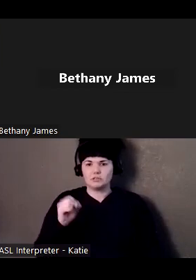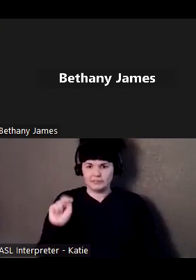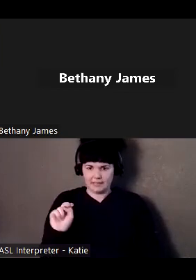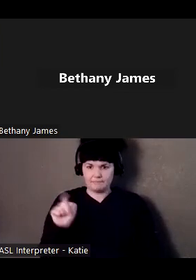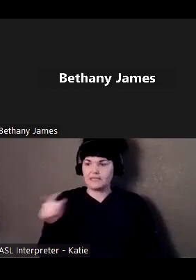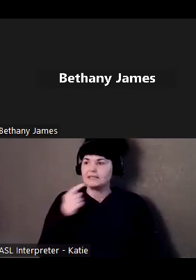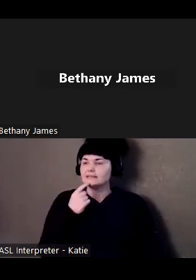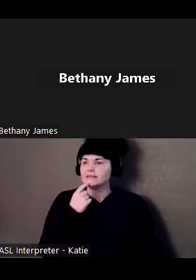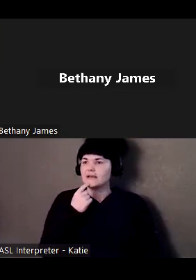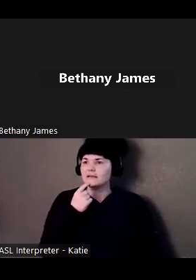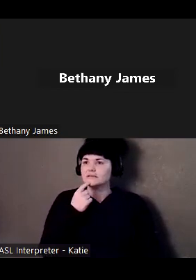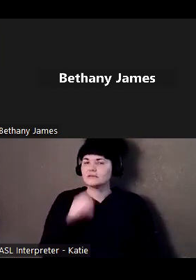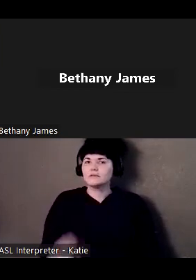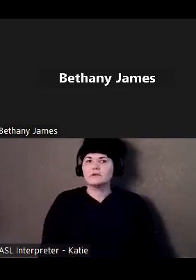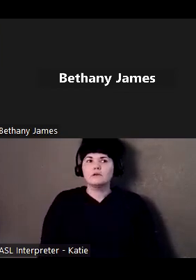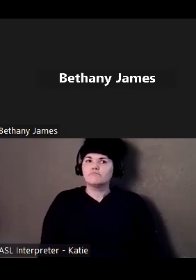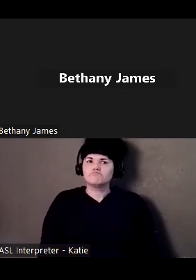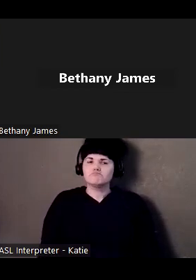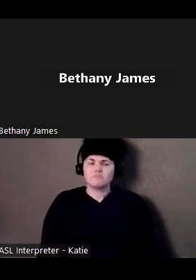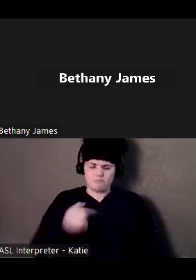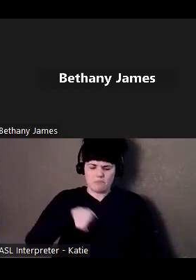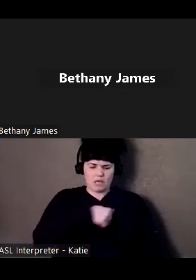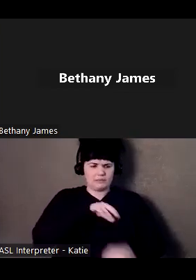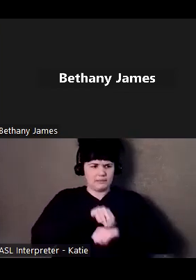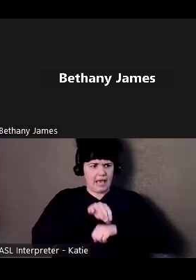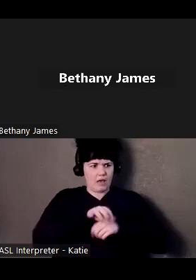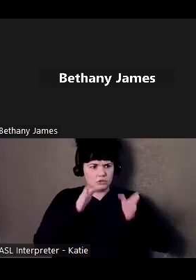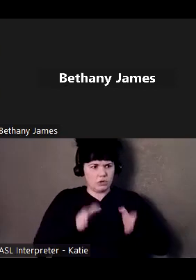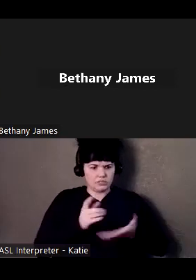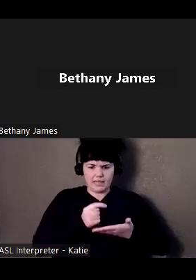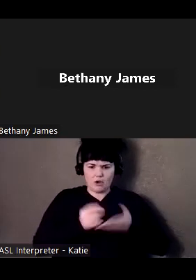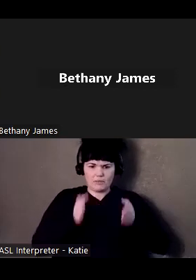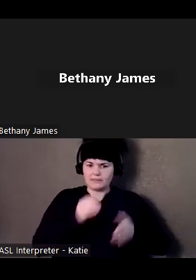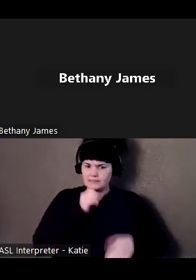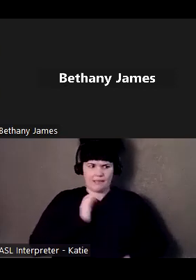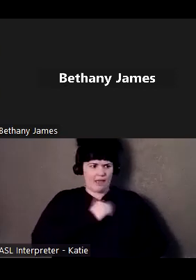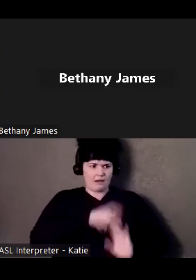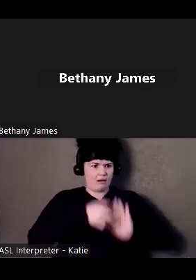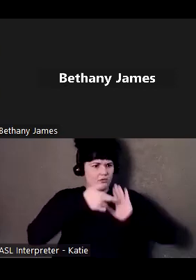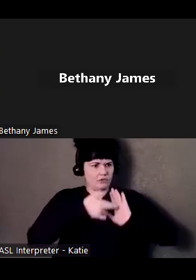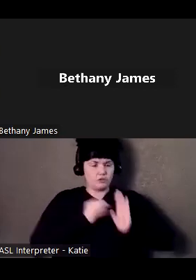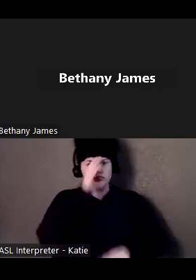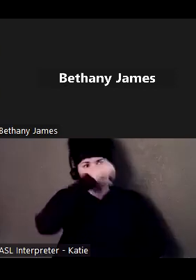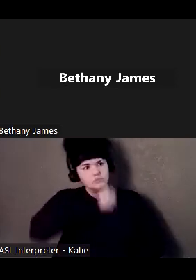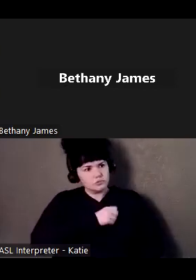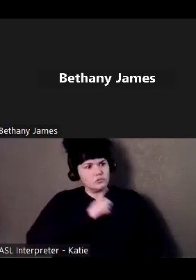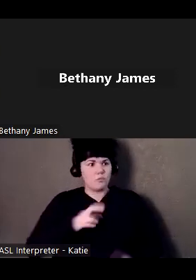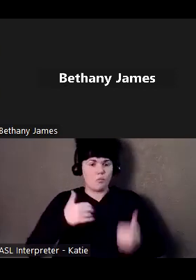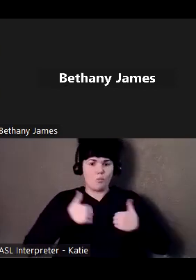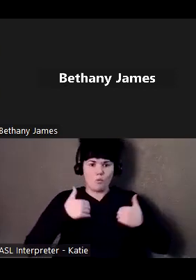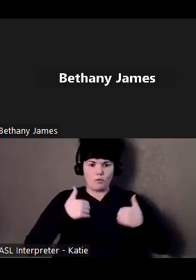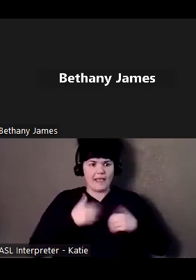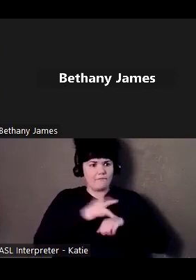our job as counselors or therapists to affirm or have foregone conclusions about our clients'